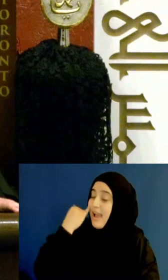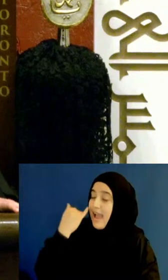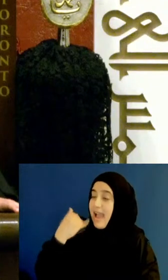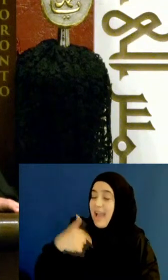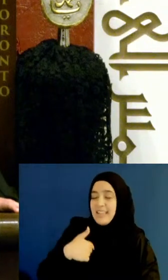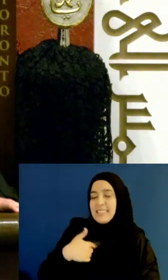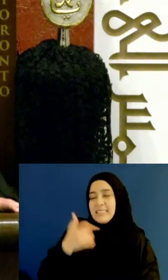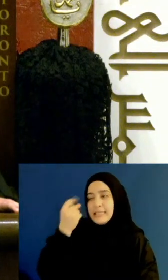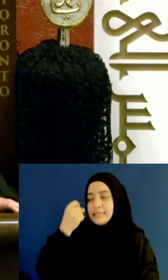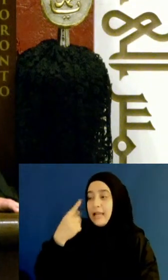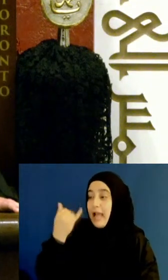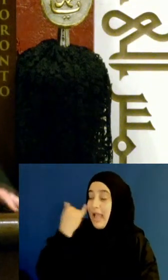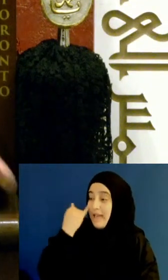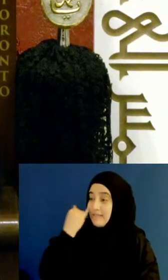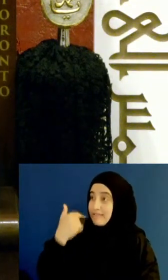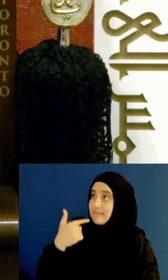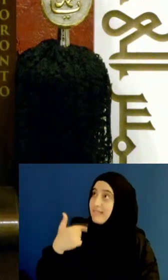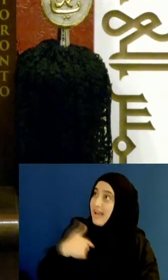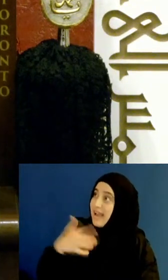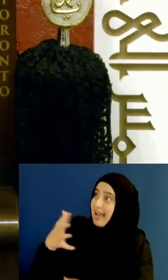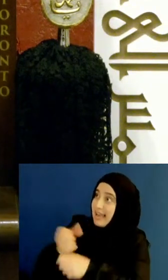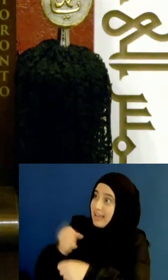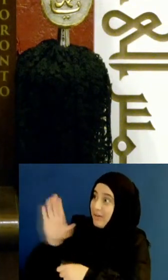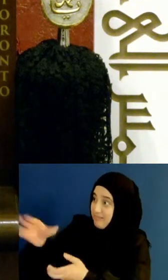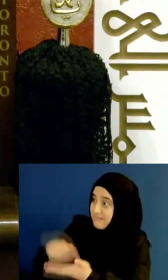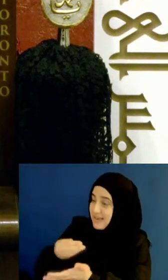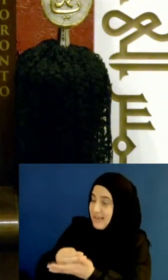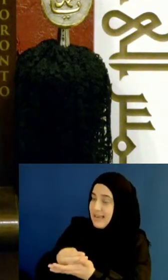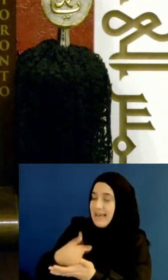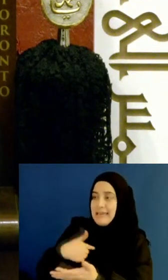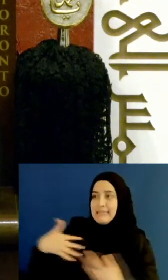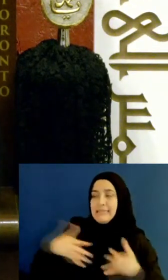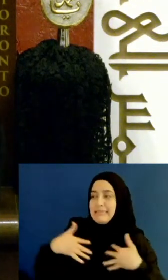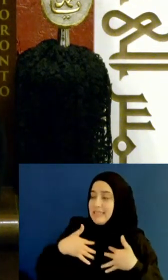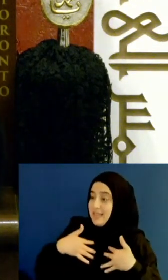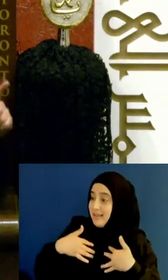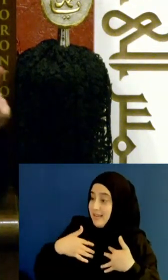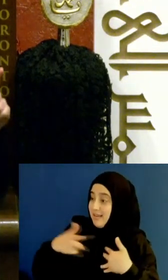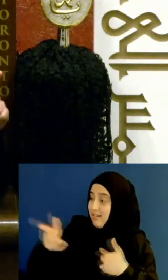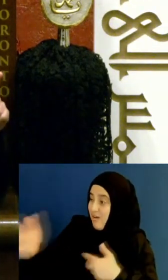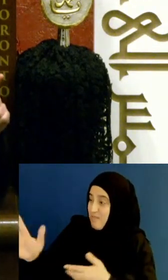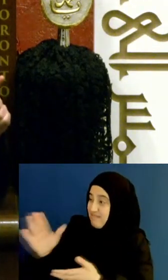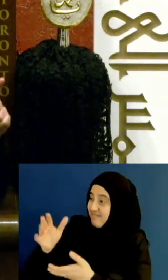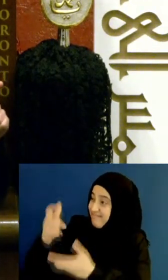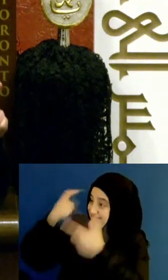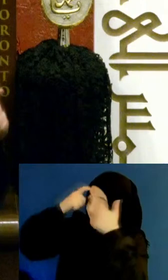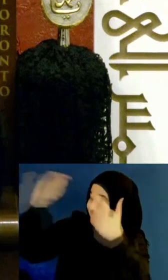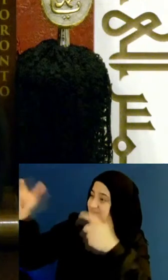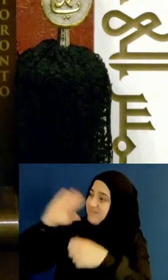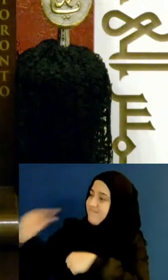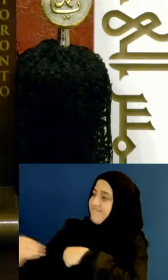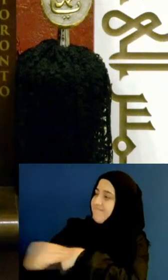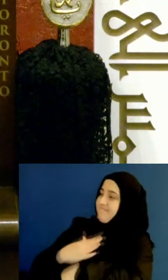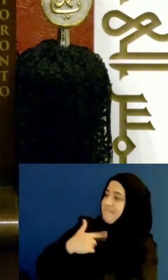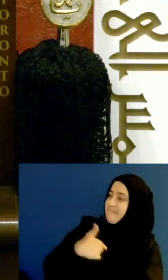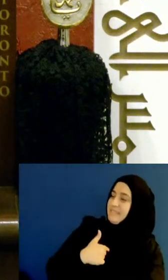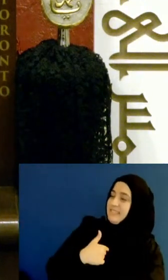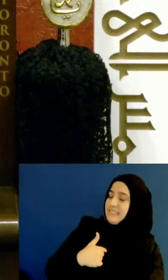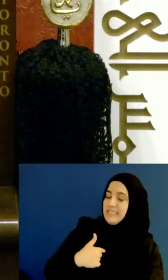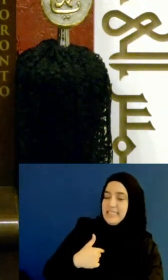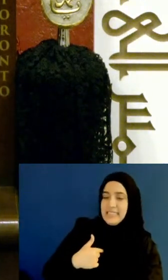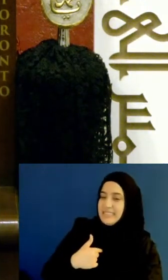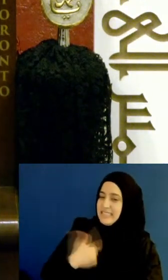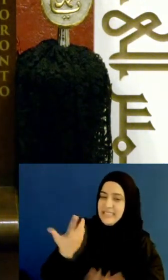complex. A purity of the heart and the preservation of the purity of the heart is the